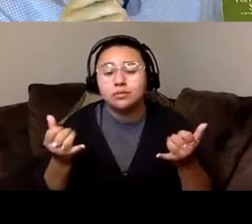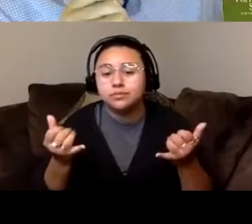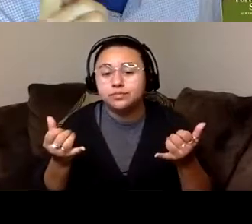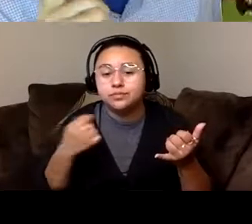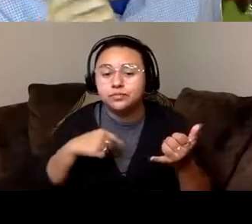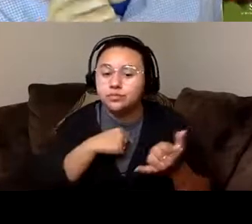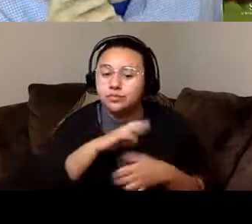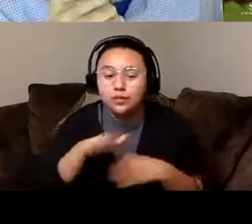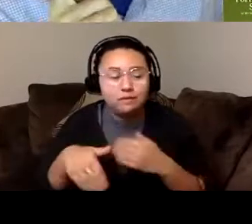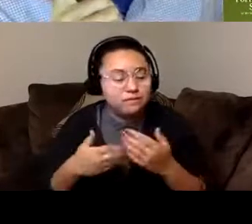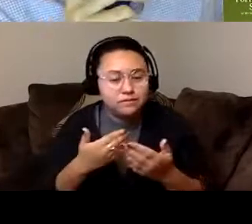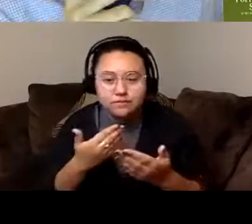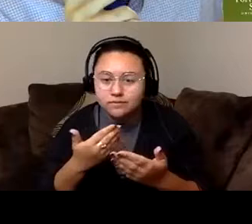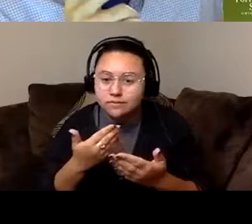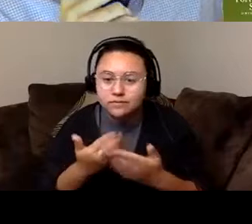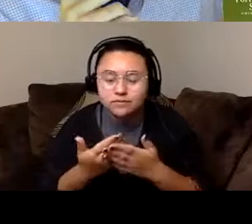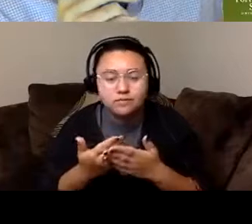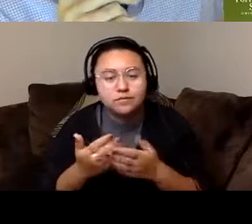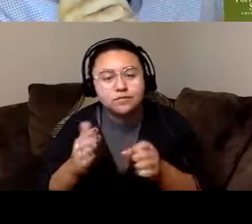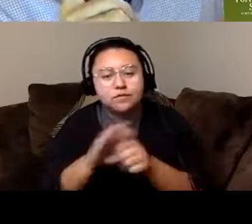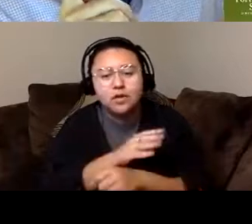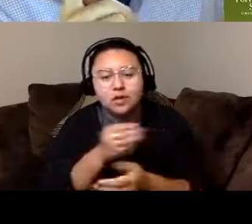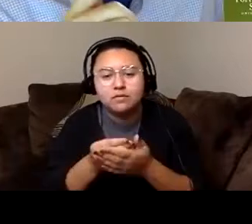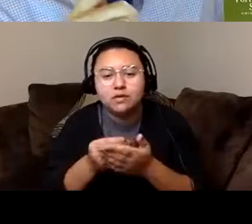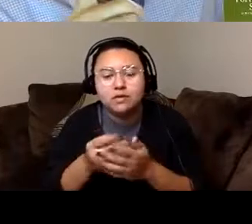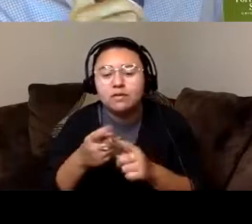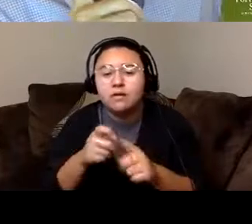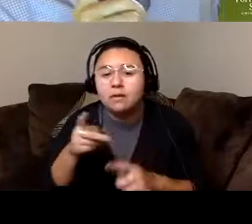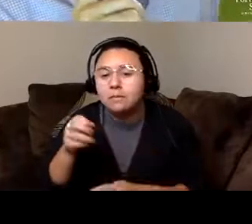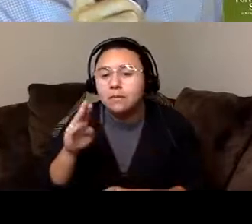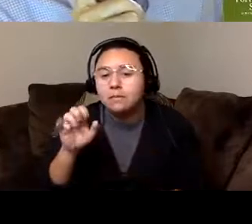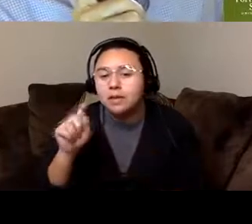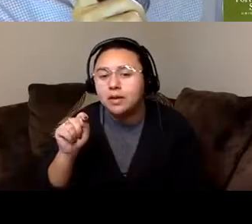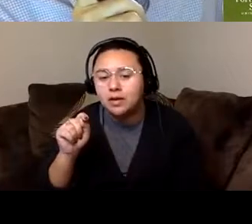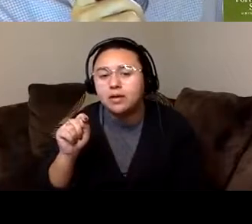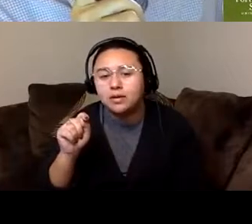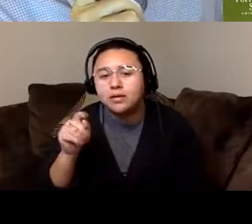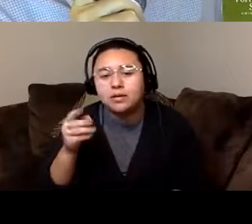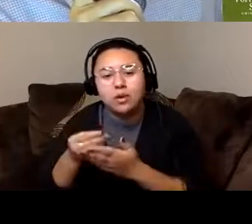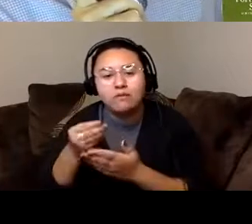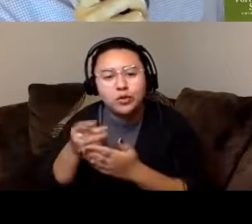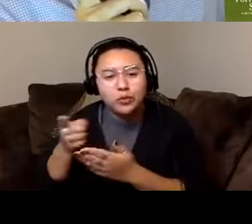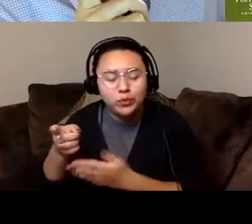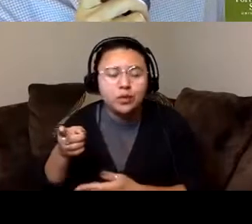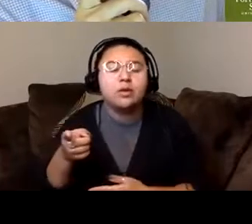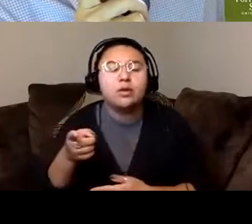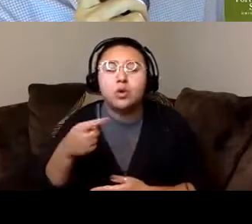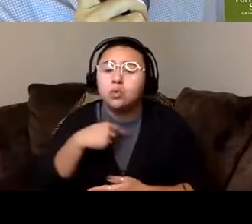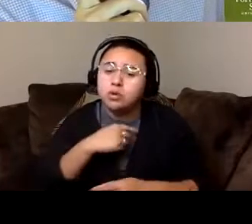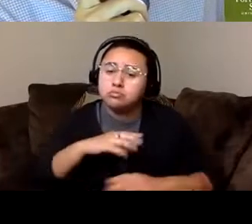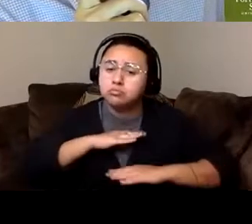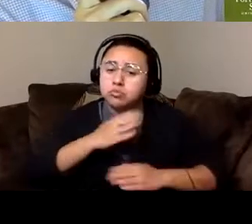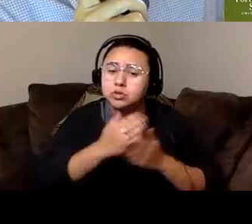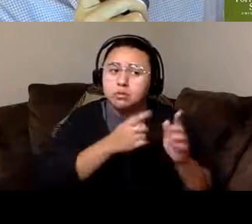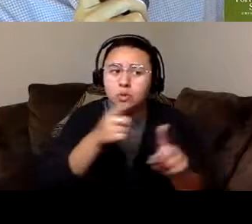fully funded by permit revenue and meeting kind of some of our goals, but not all of them. And I think at some point we need to look at this as a